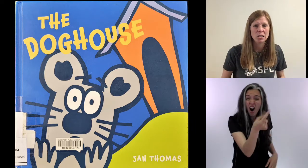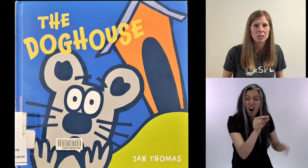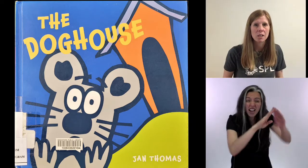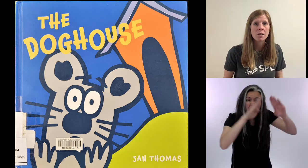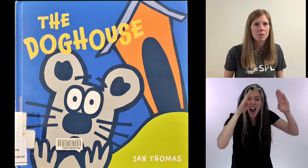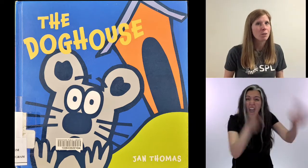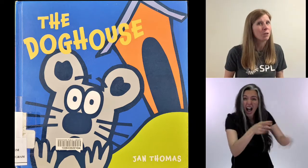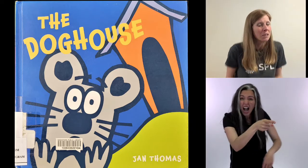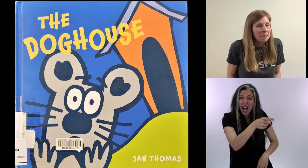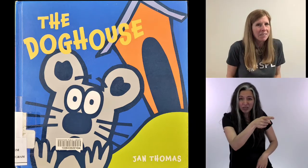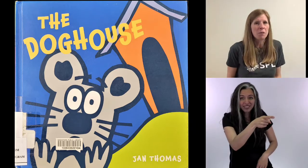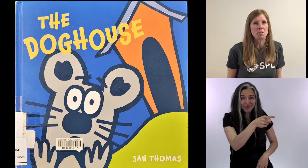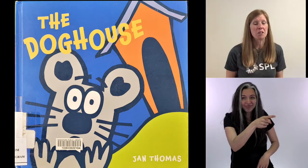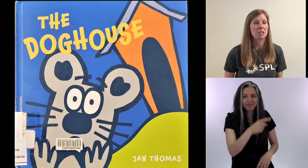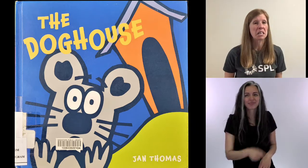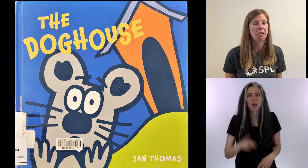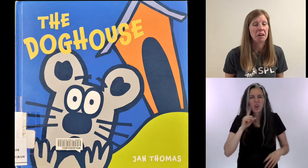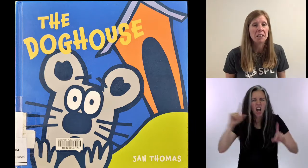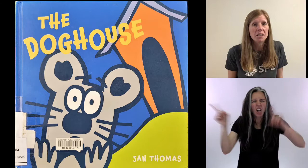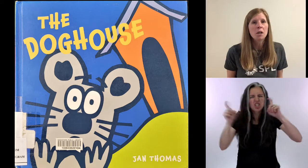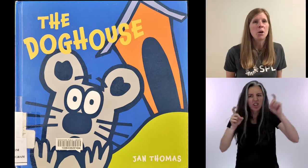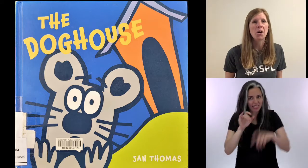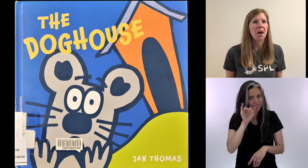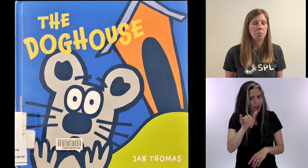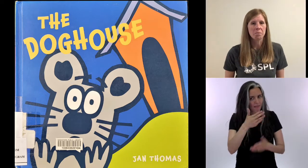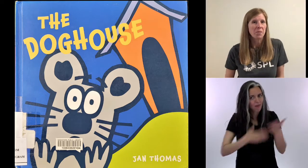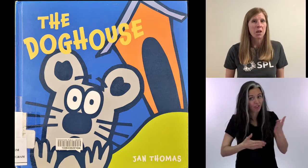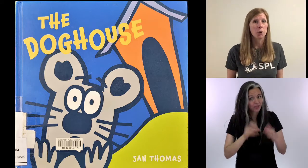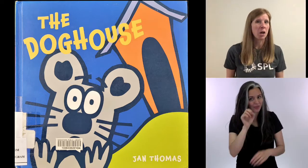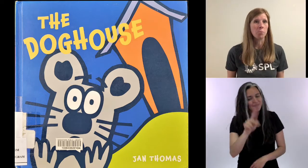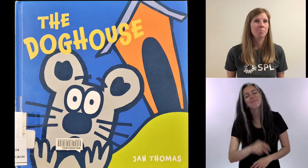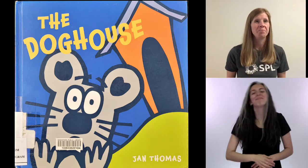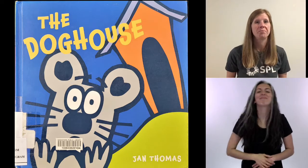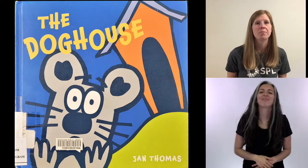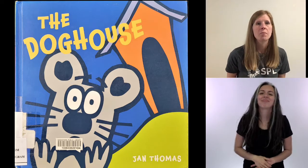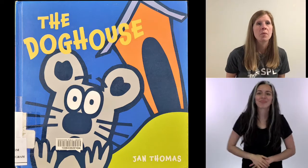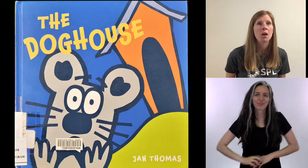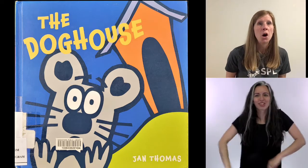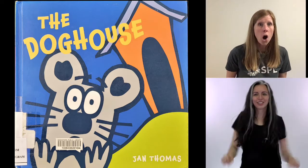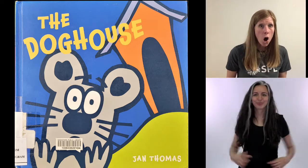doghouse. Ooh, that was very scary. Okay, here we go.